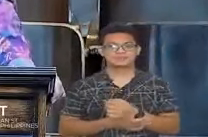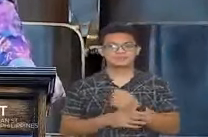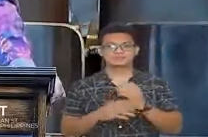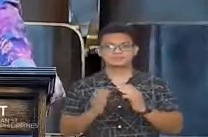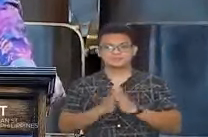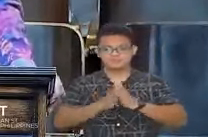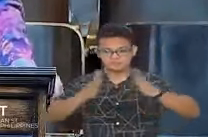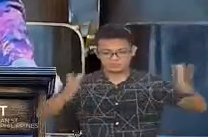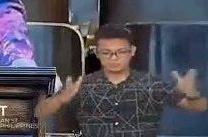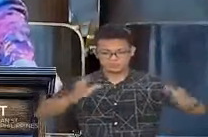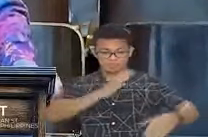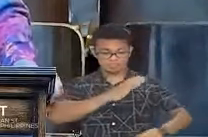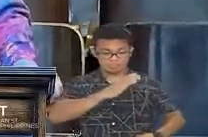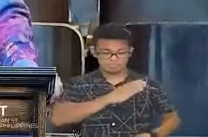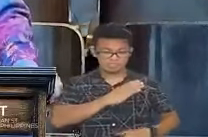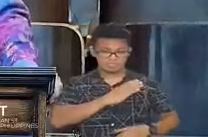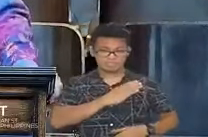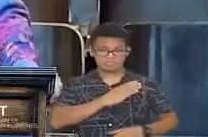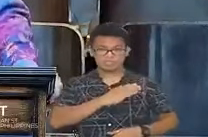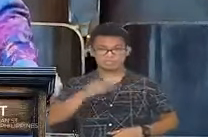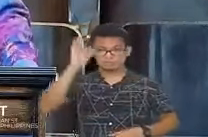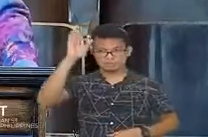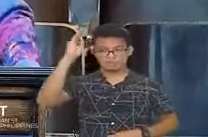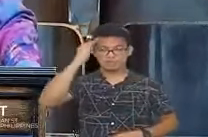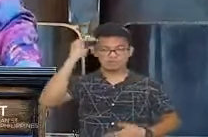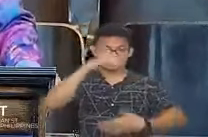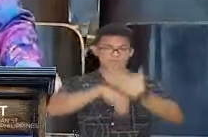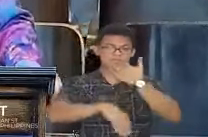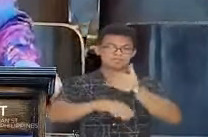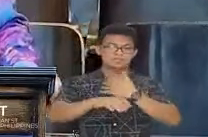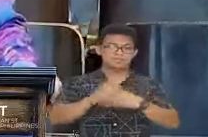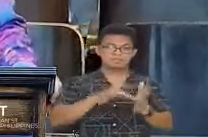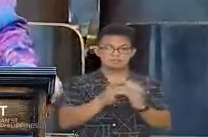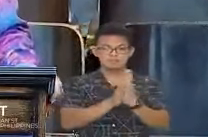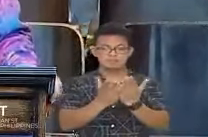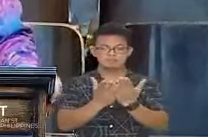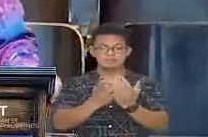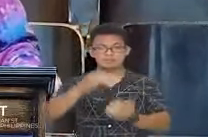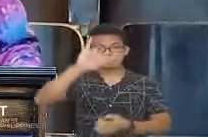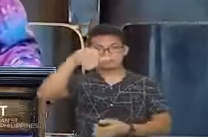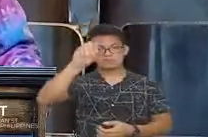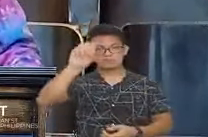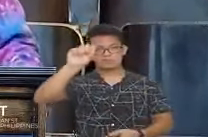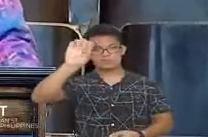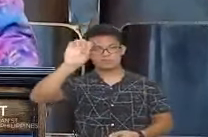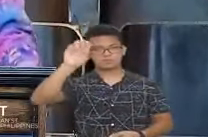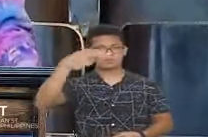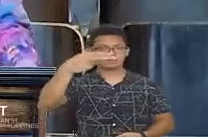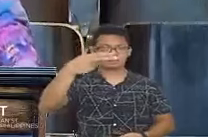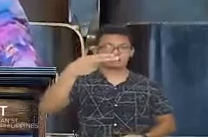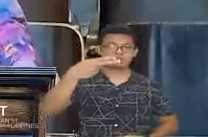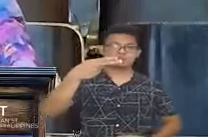The greatest character I know in the Bible that I like as Pastor Ken said, Joseph.